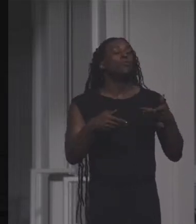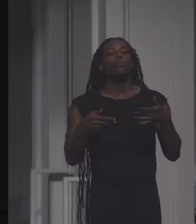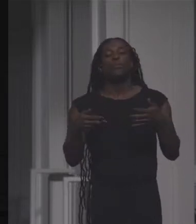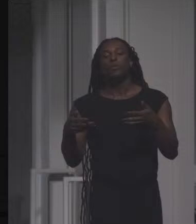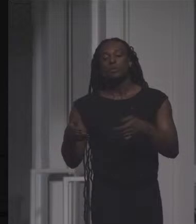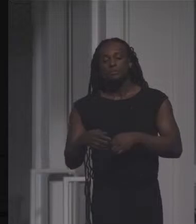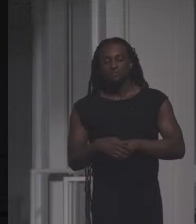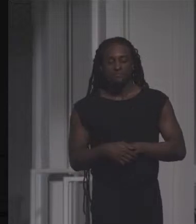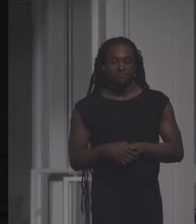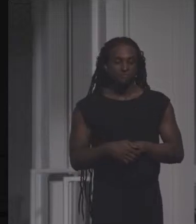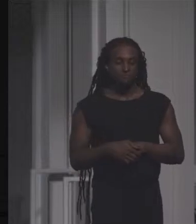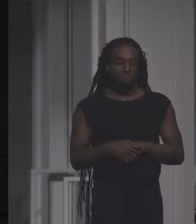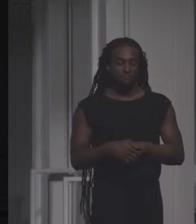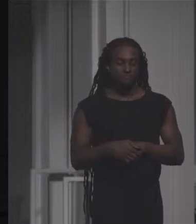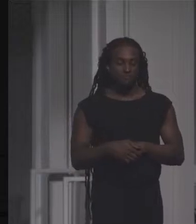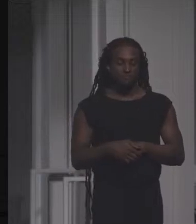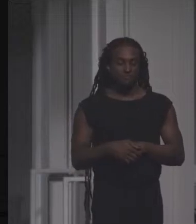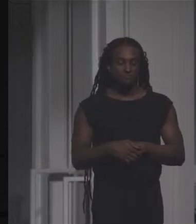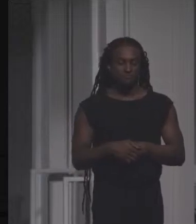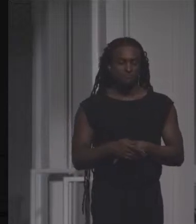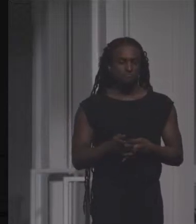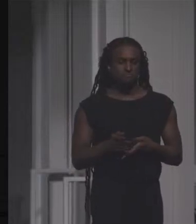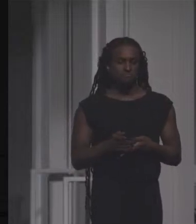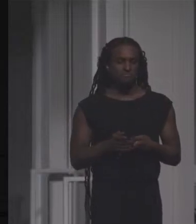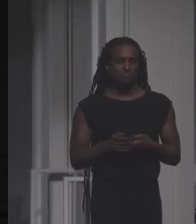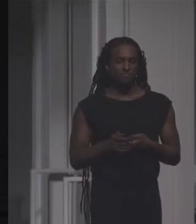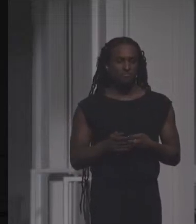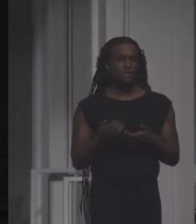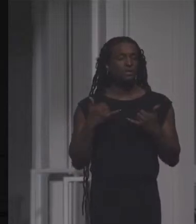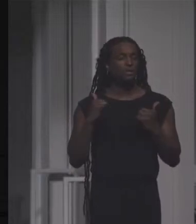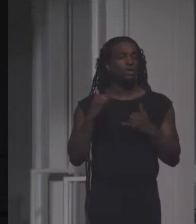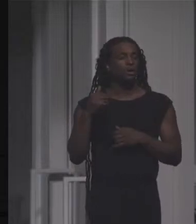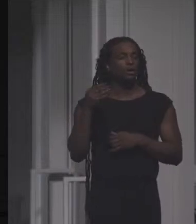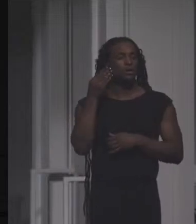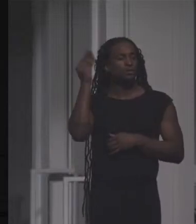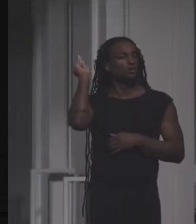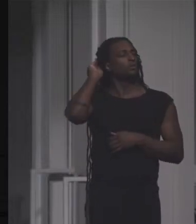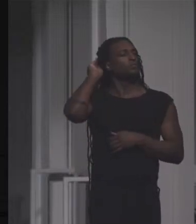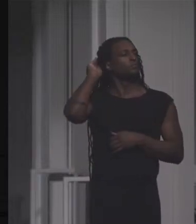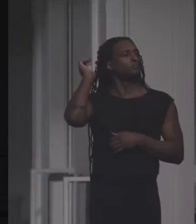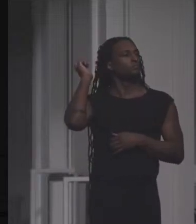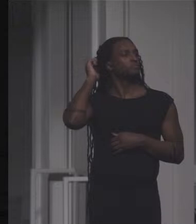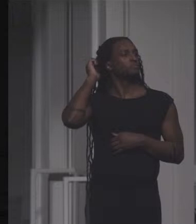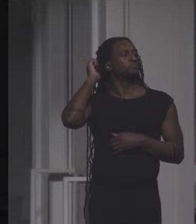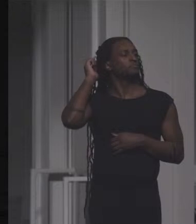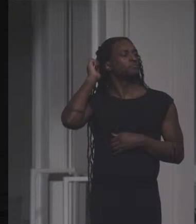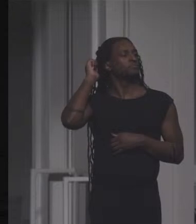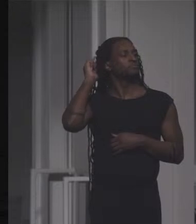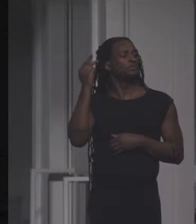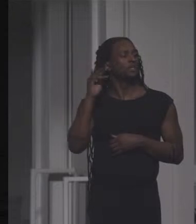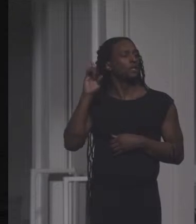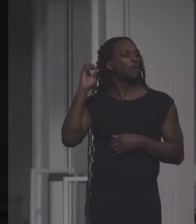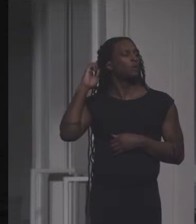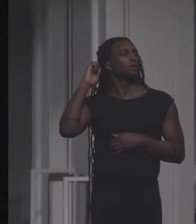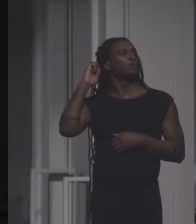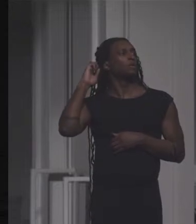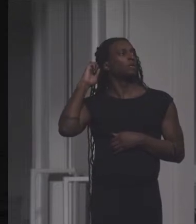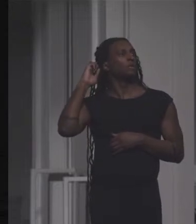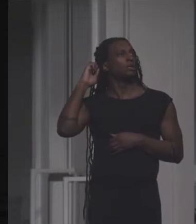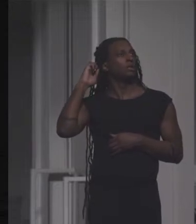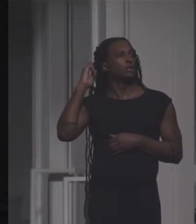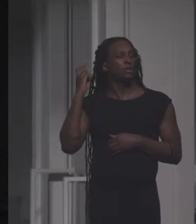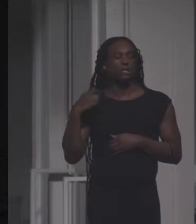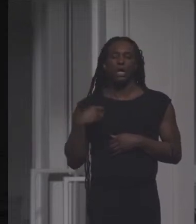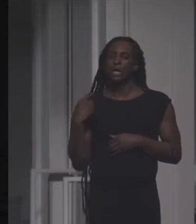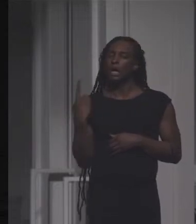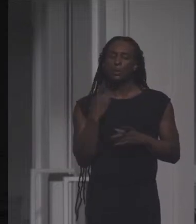But I couldn't let go of Hild. I kept coming back to her, to